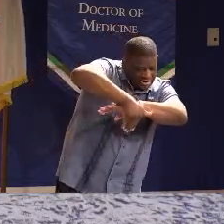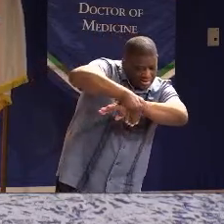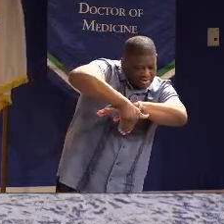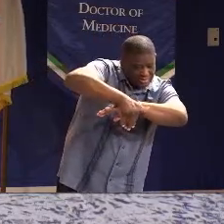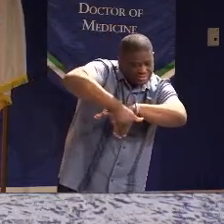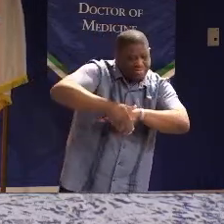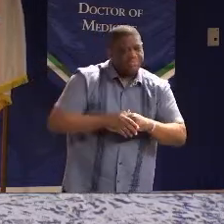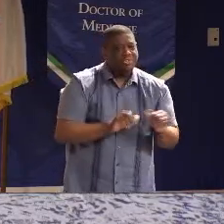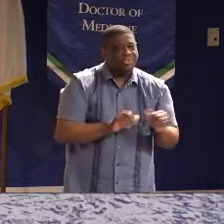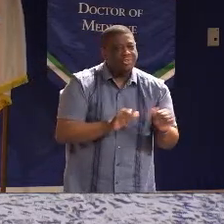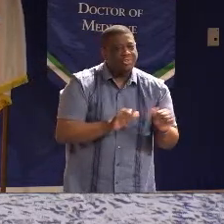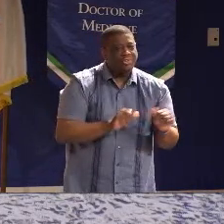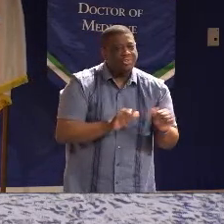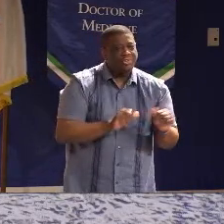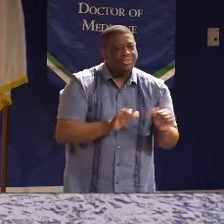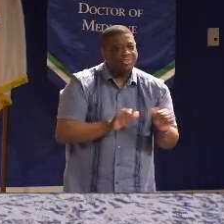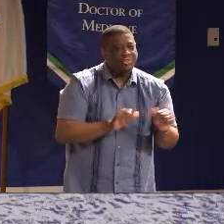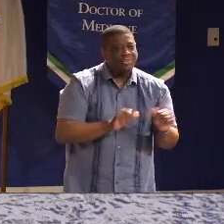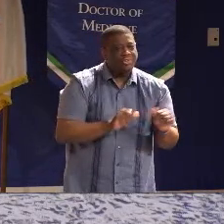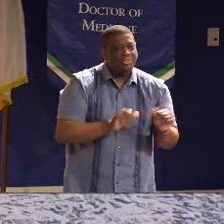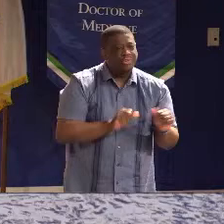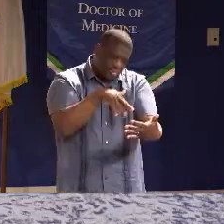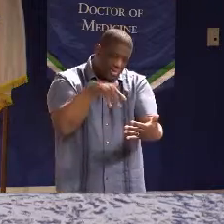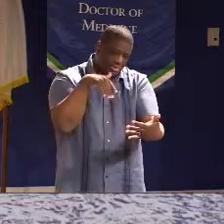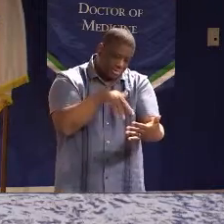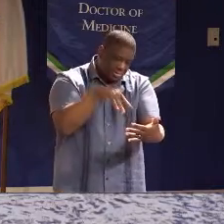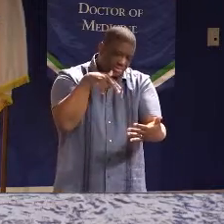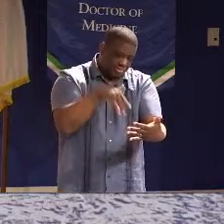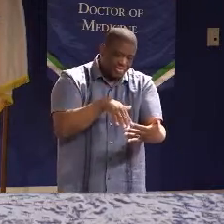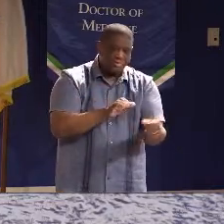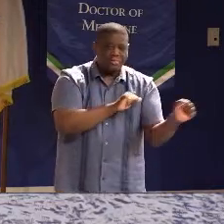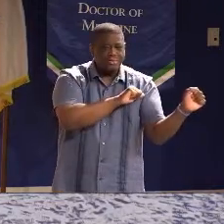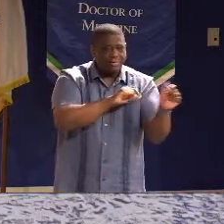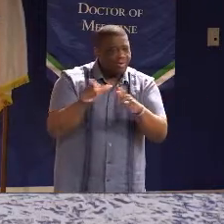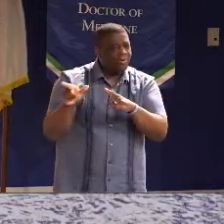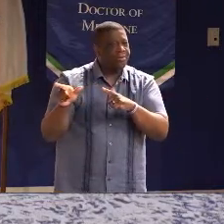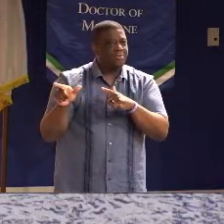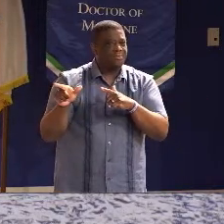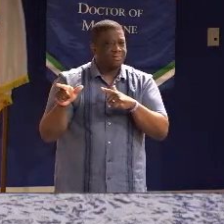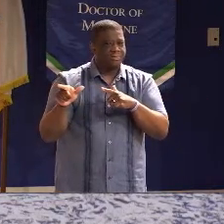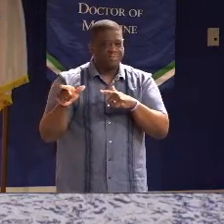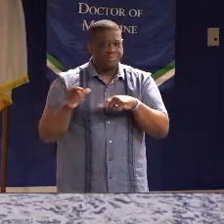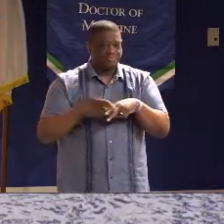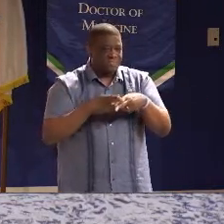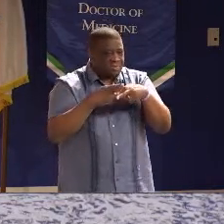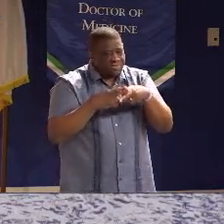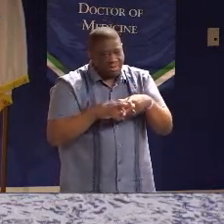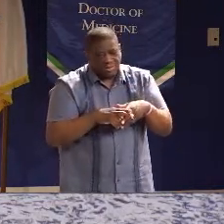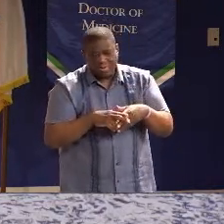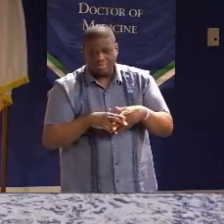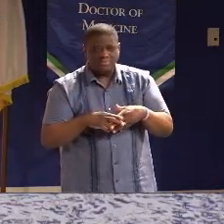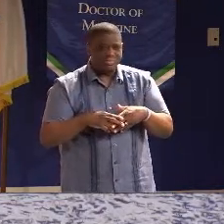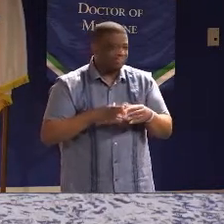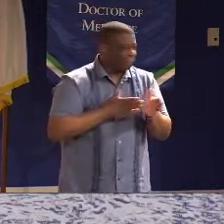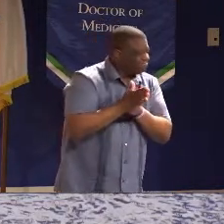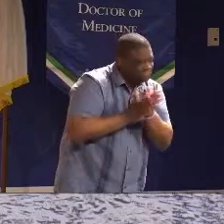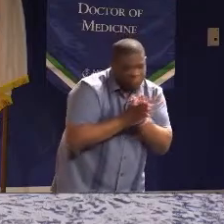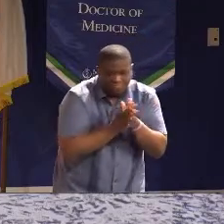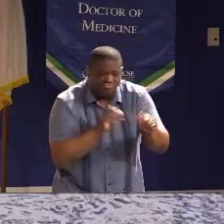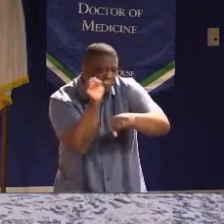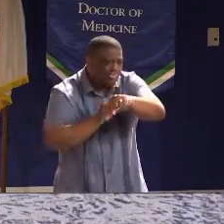all of the study sections, all of the grief and strife, all of